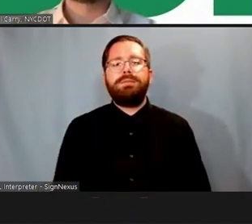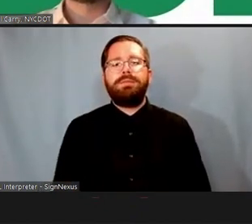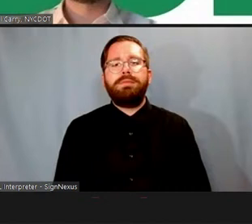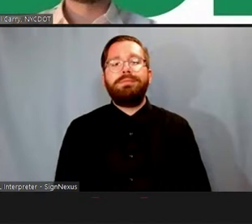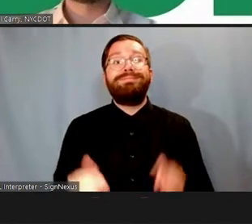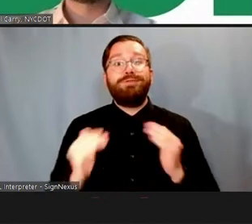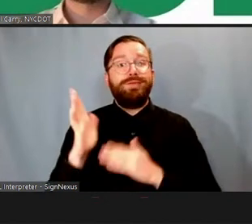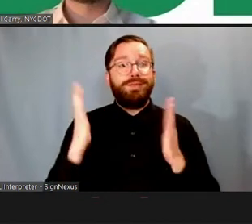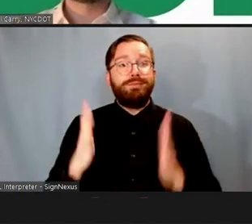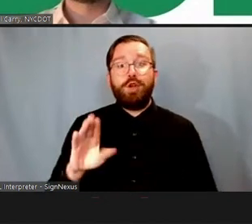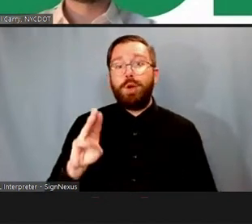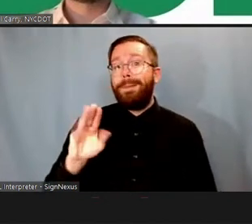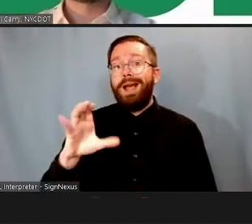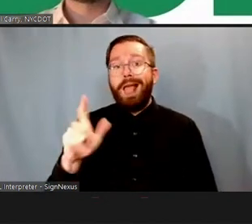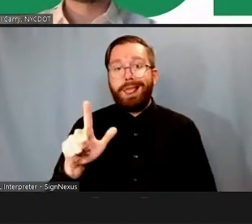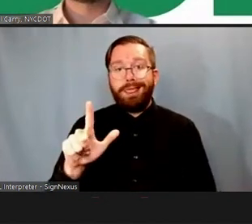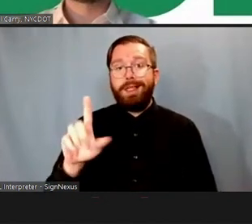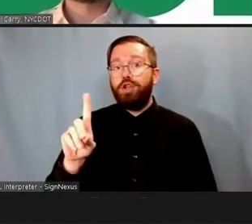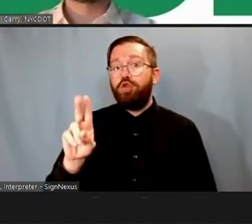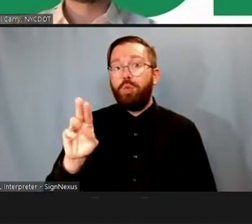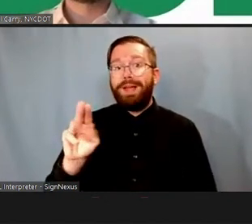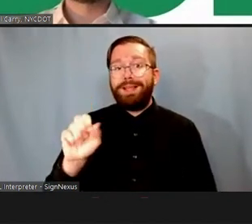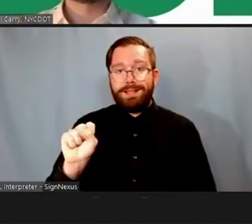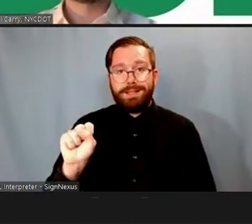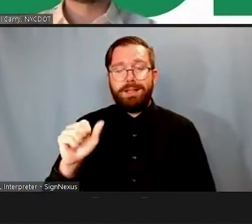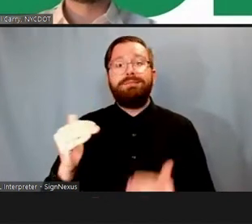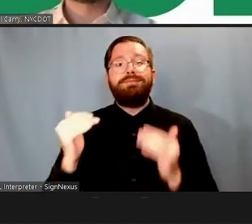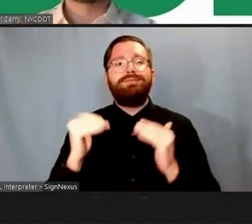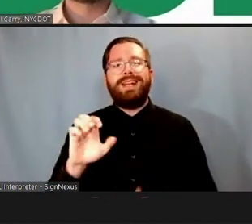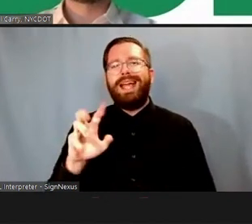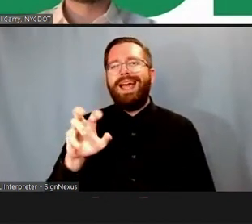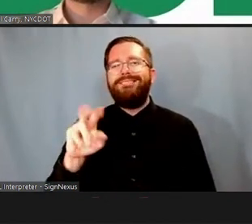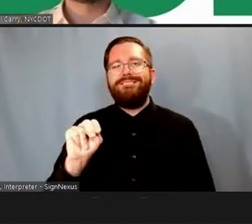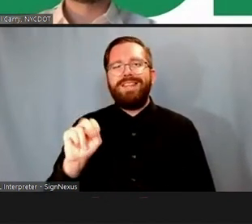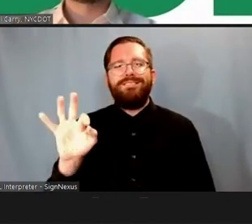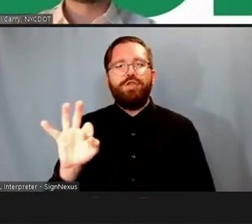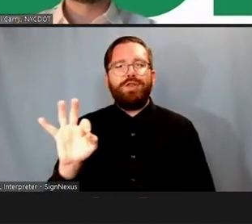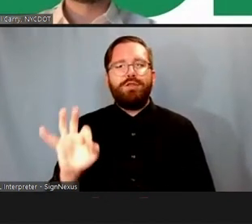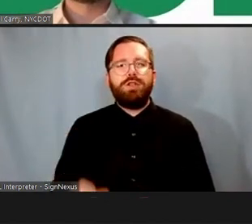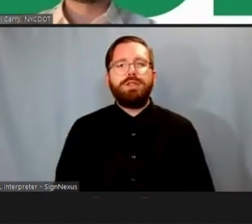our next speaker is michael dumas followed by evan ferrer